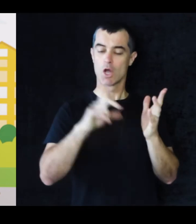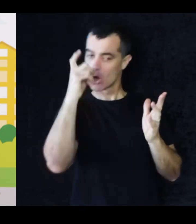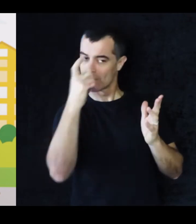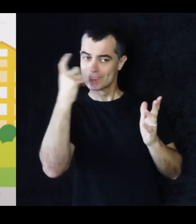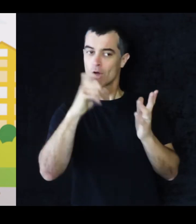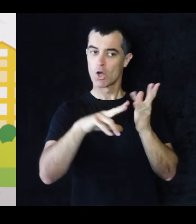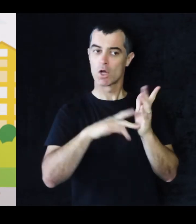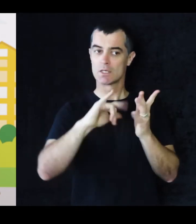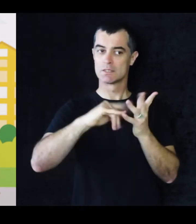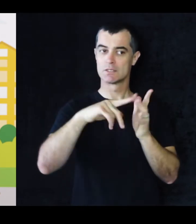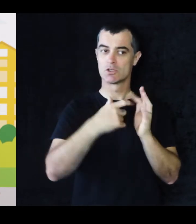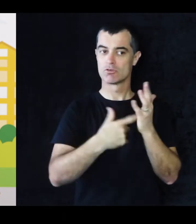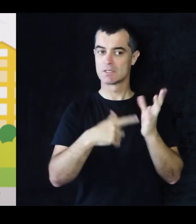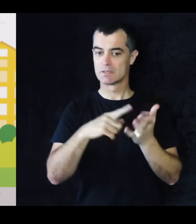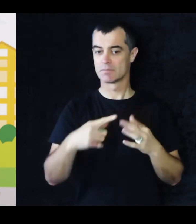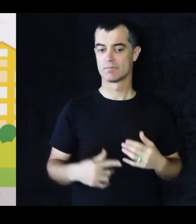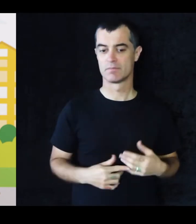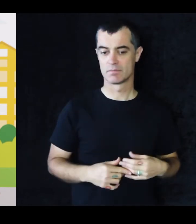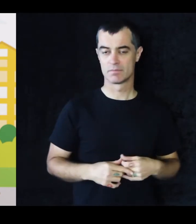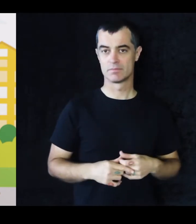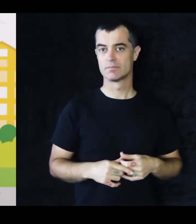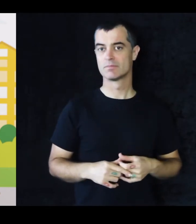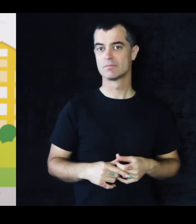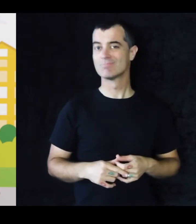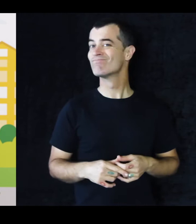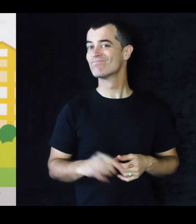considerate. You know,